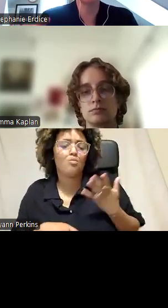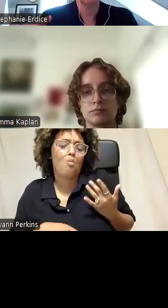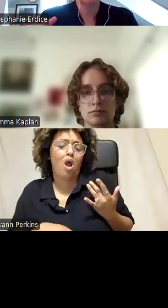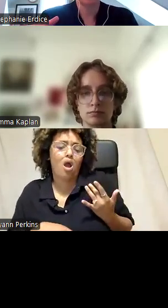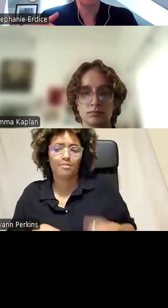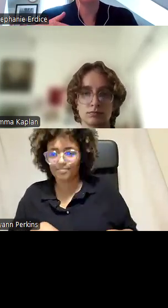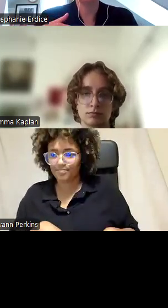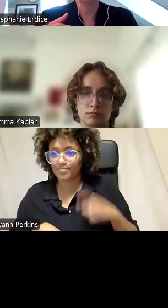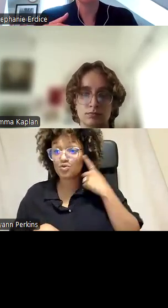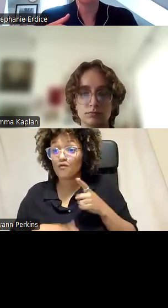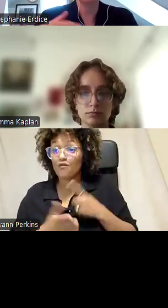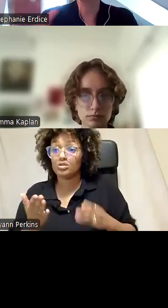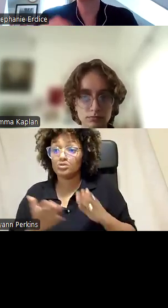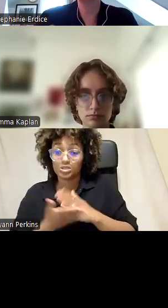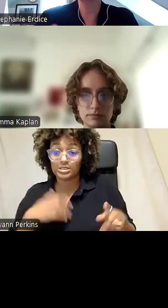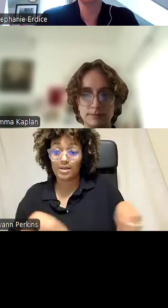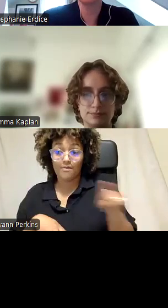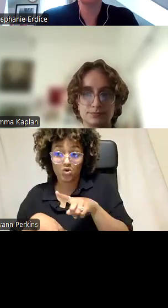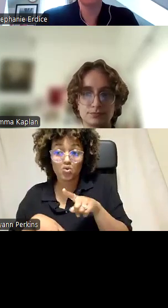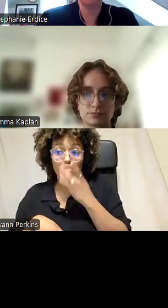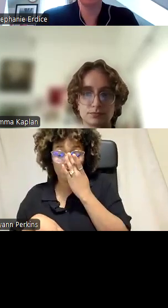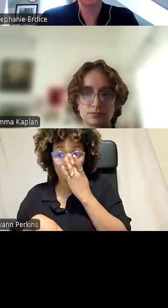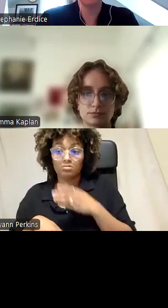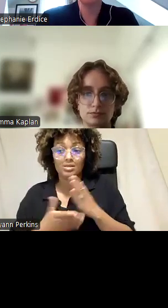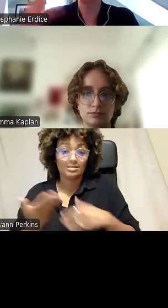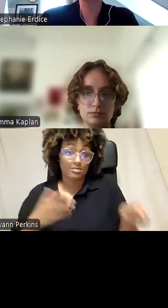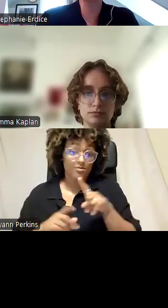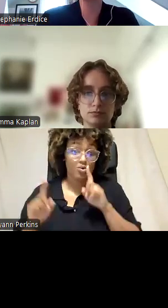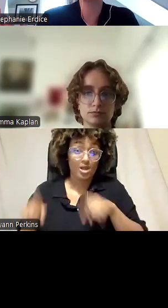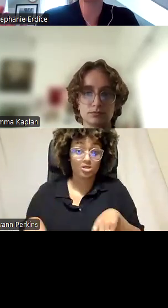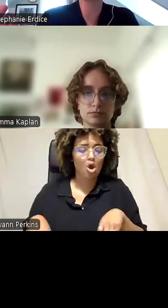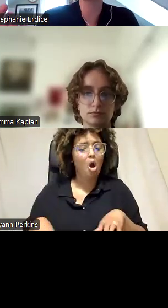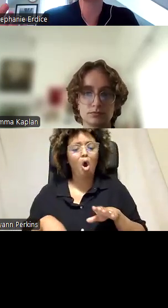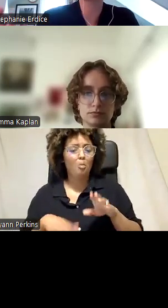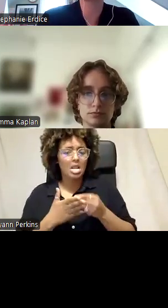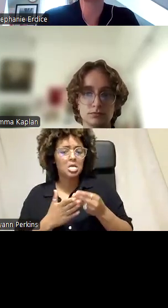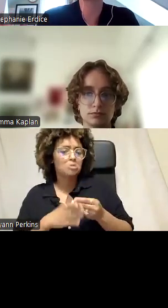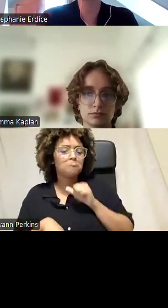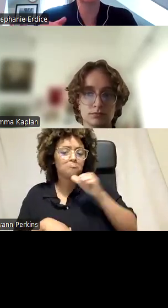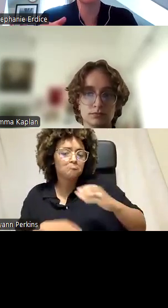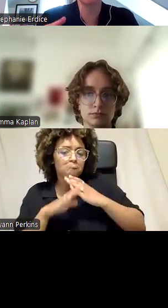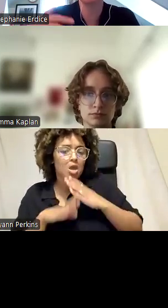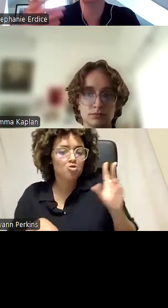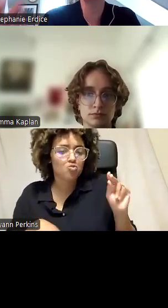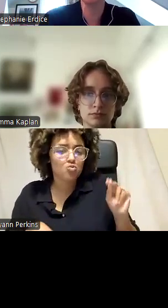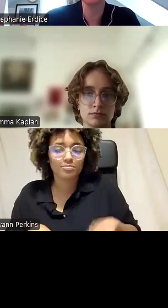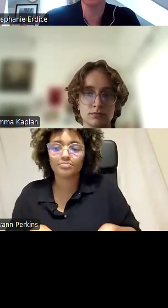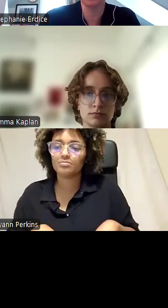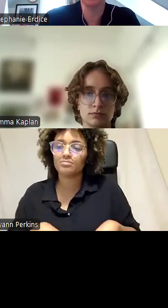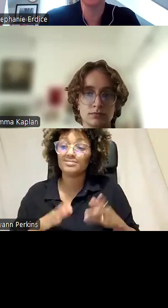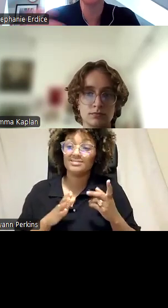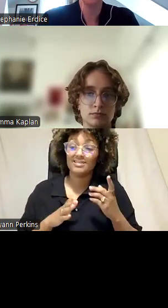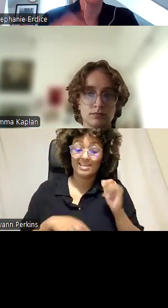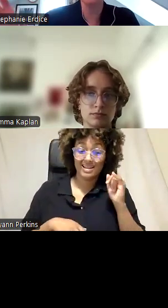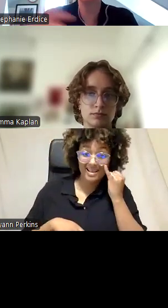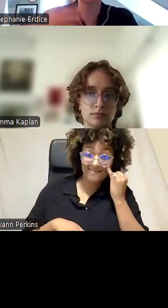of you, some of you answered that it was never a barrier, but for some of you that answered questions like it was sometimes a barrier or mostly